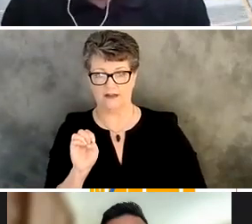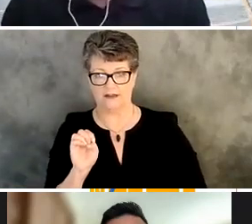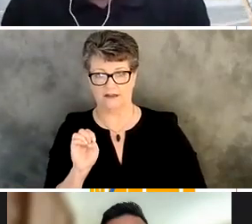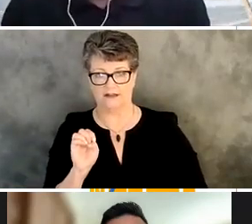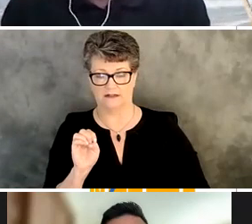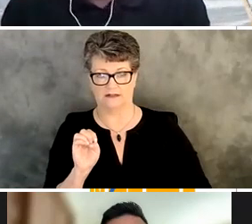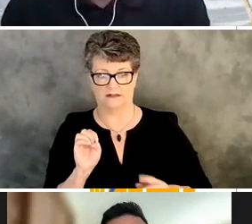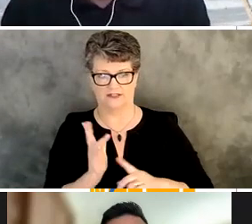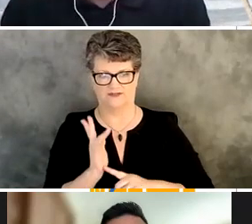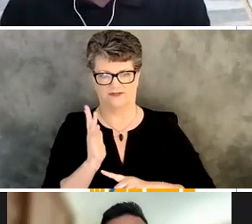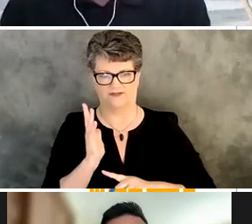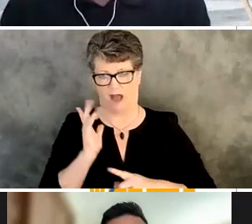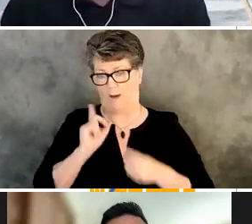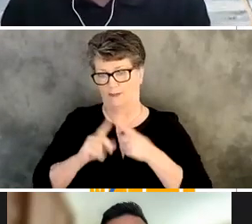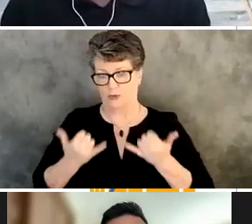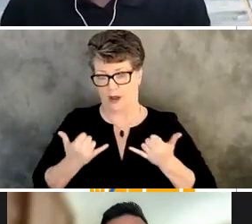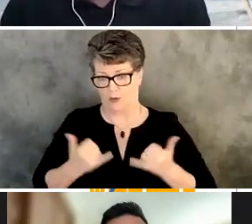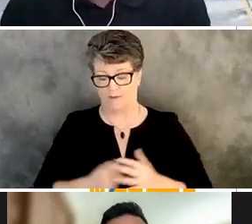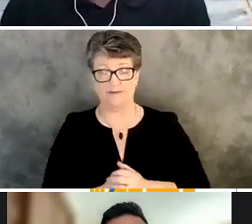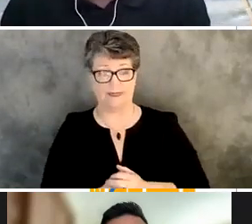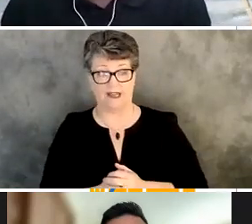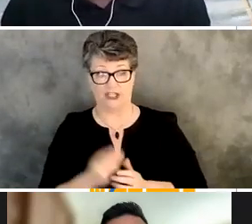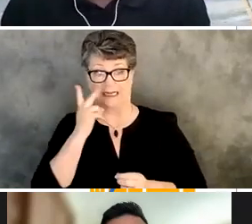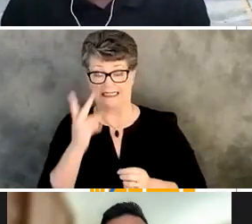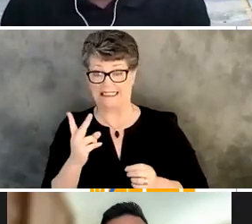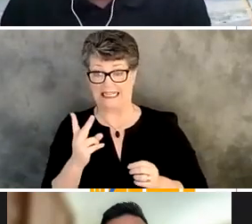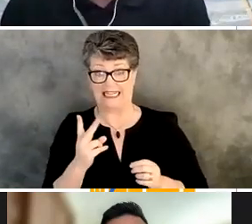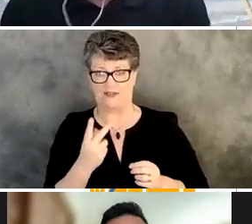as up to this date. You can see there's